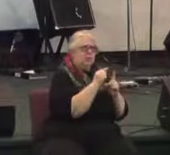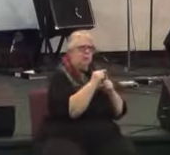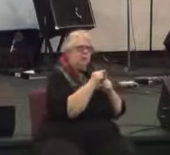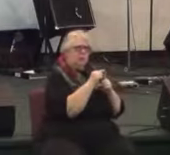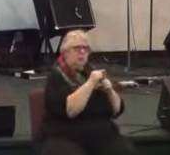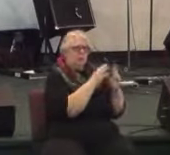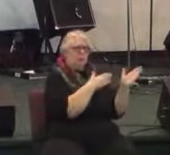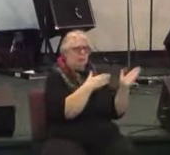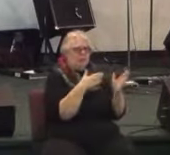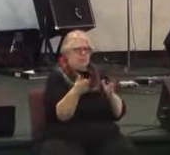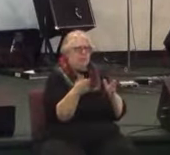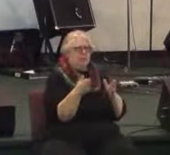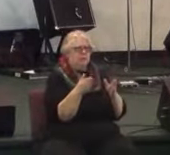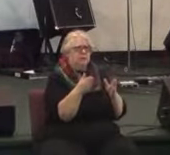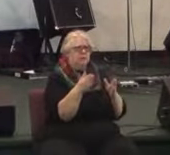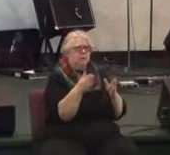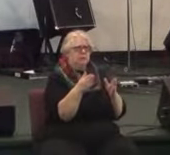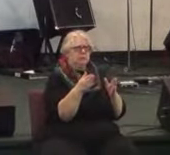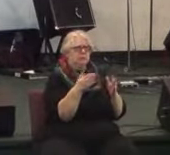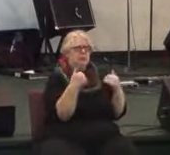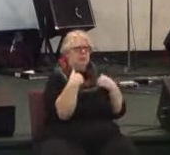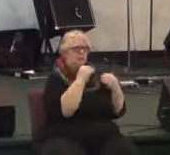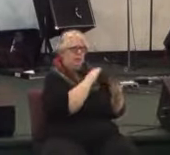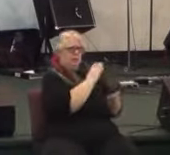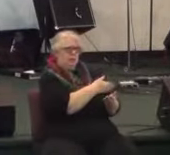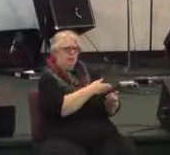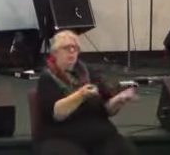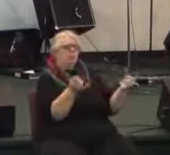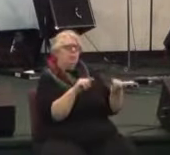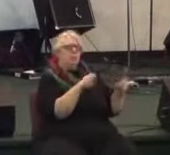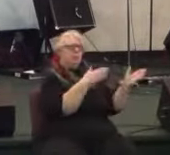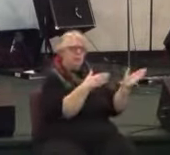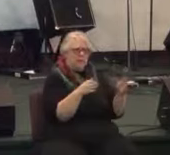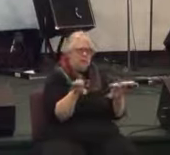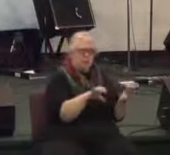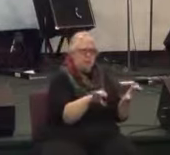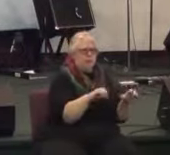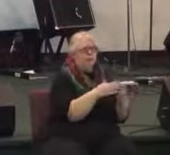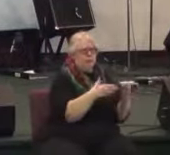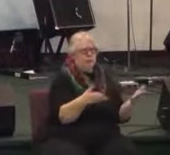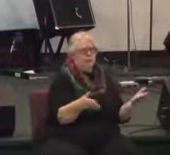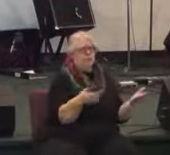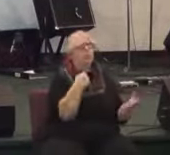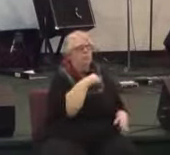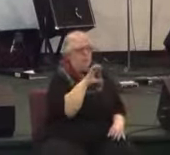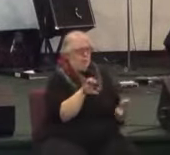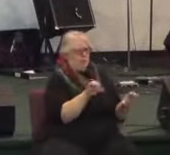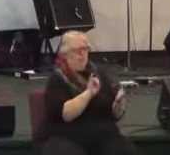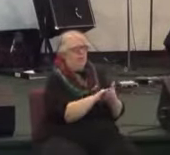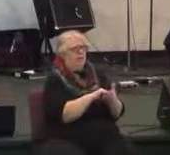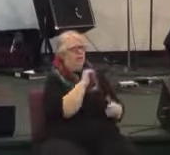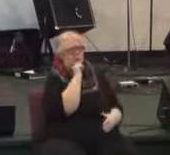our lives. When we intend to do something, we usually carry it out, and that's not